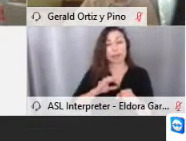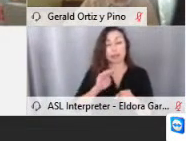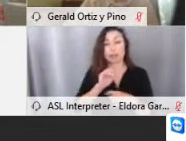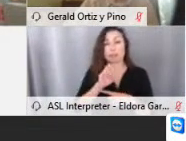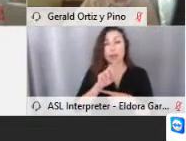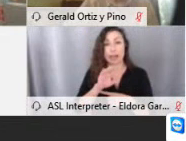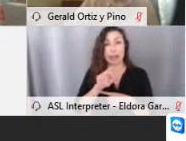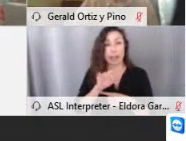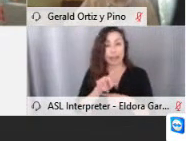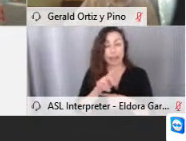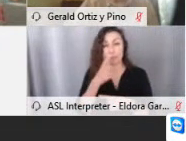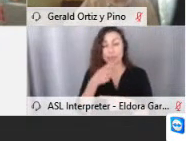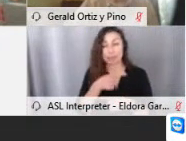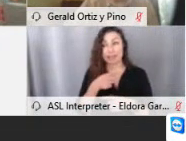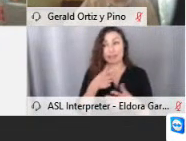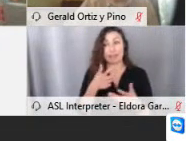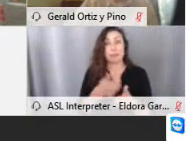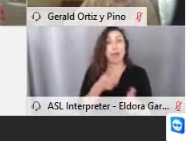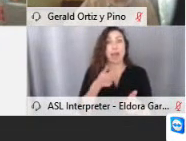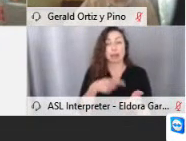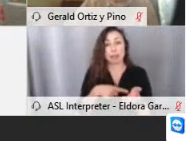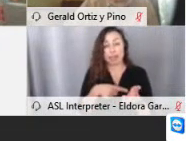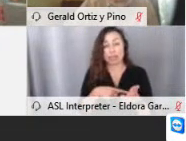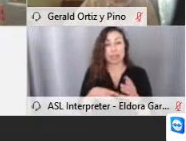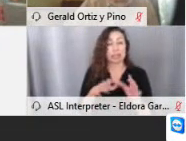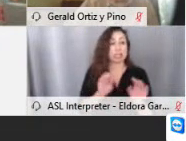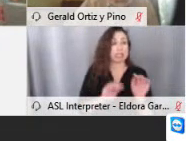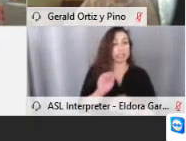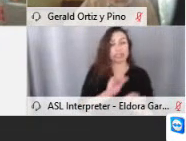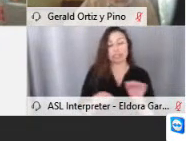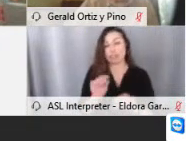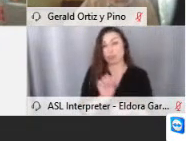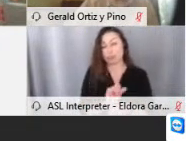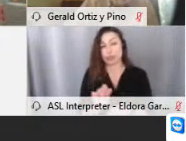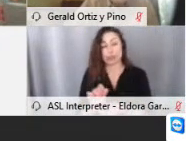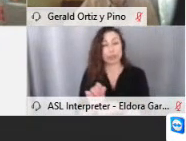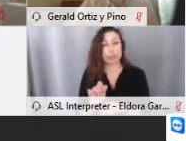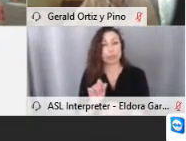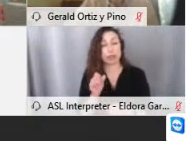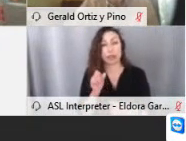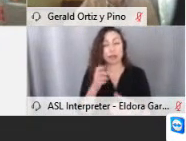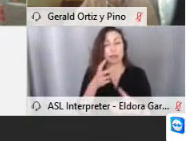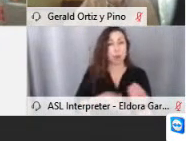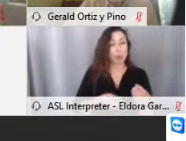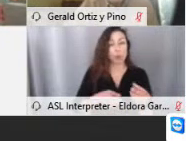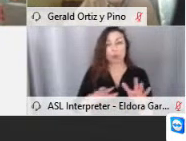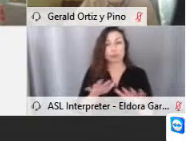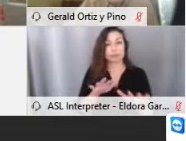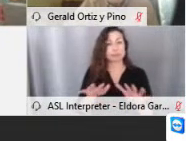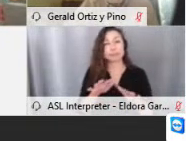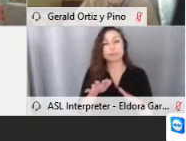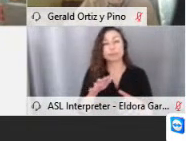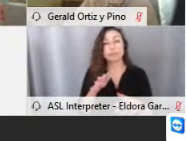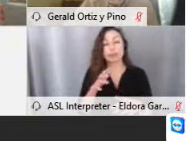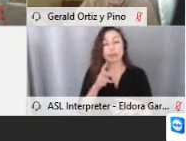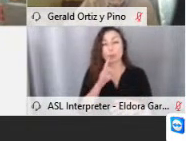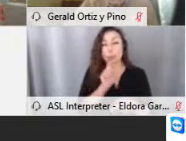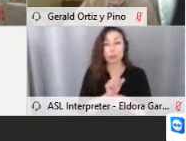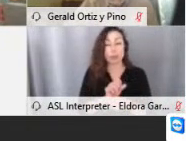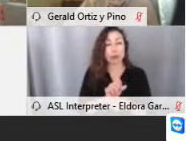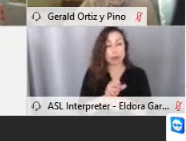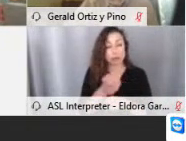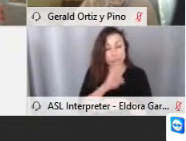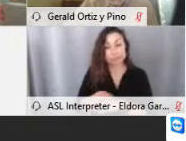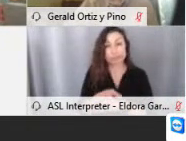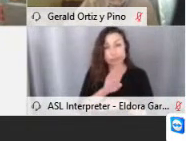Medicaid, even though they're behind on bills and, working both ends of burning both ends of the candle